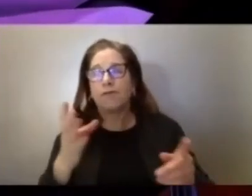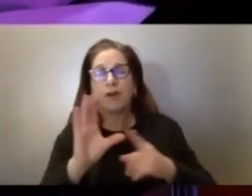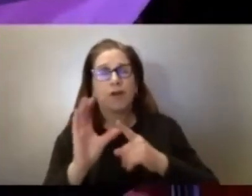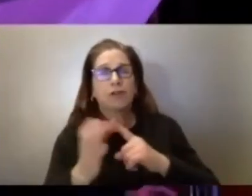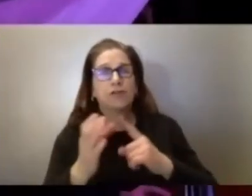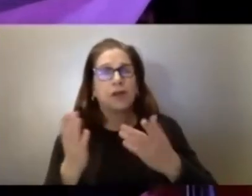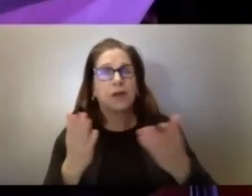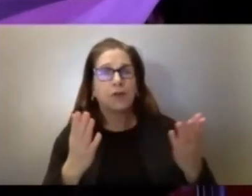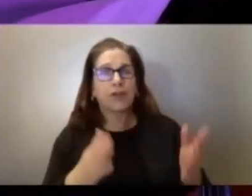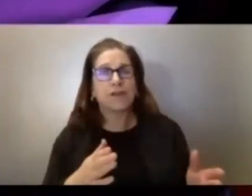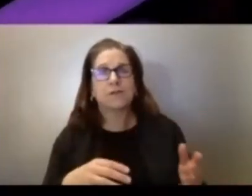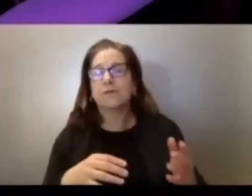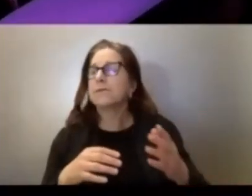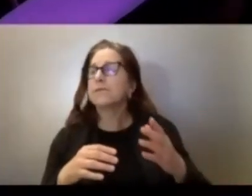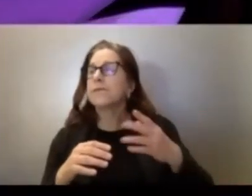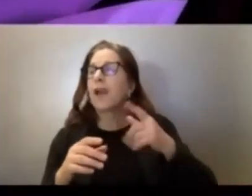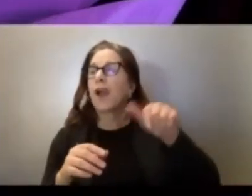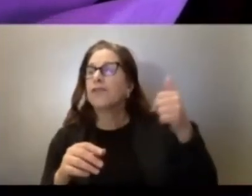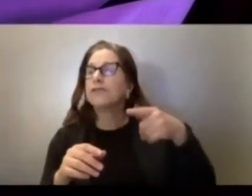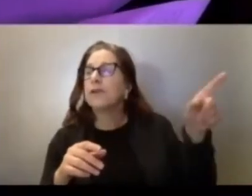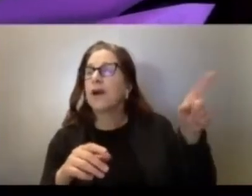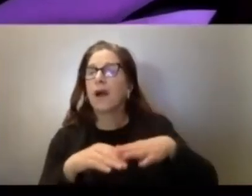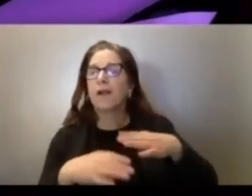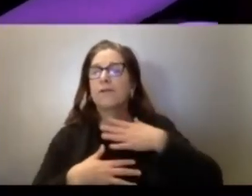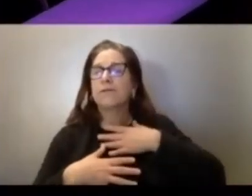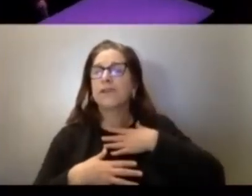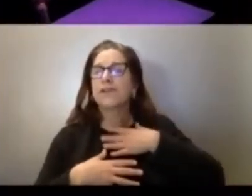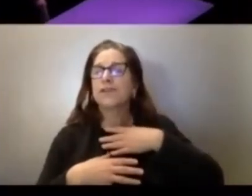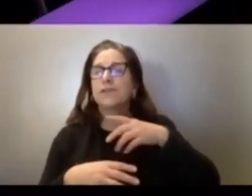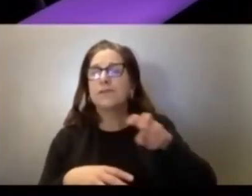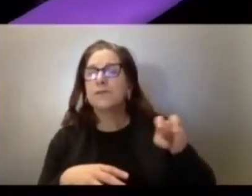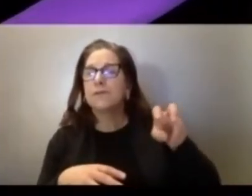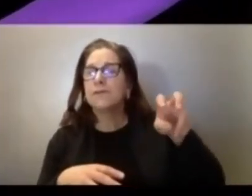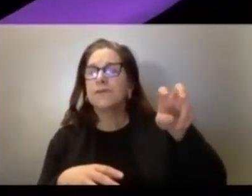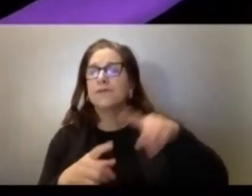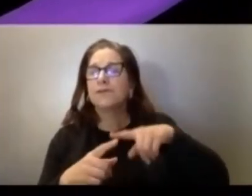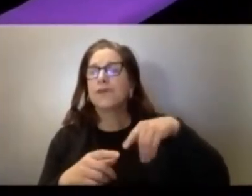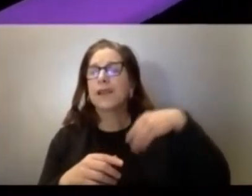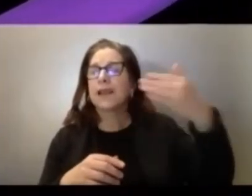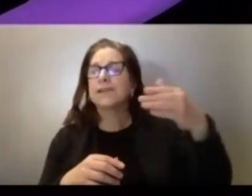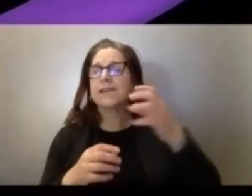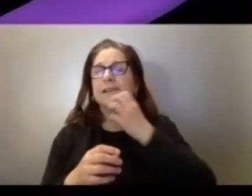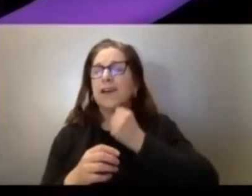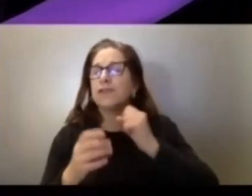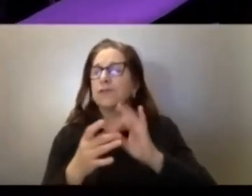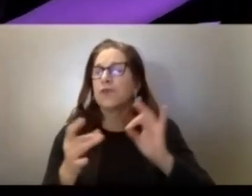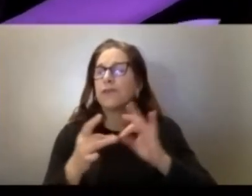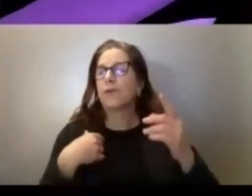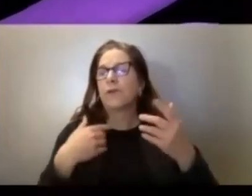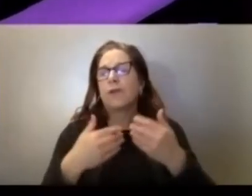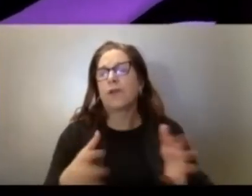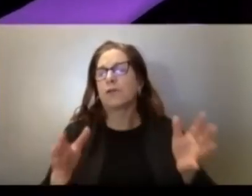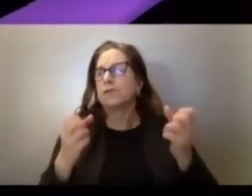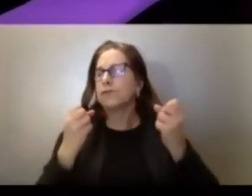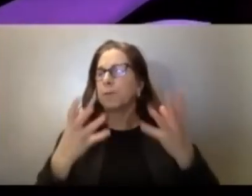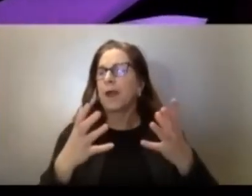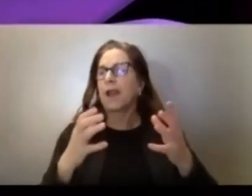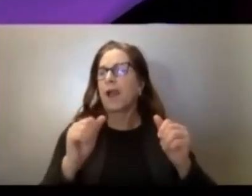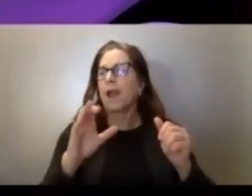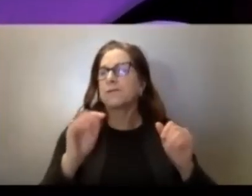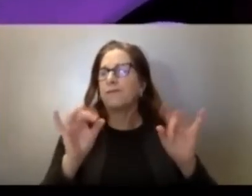carriers. Others are on ventilators, turning toward the next sacred story. We have lost so many